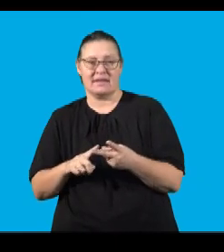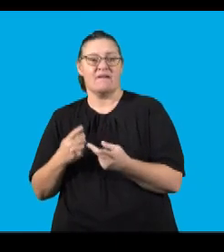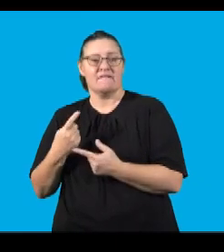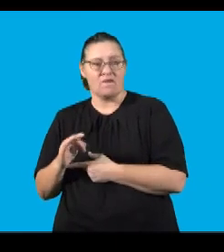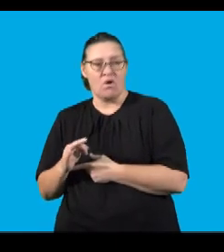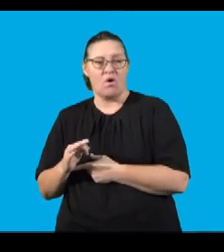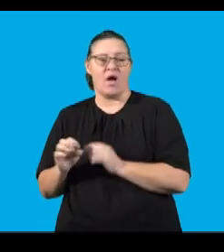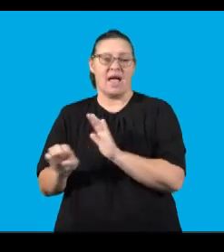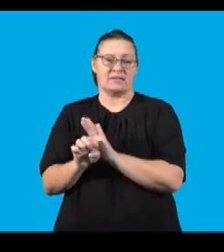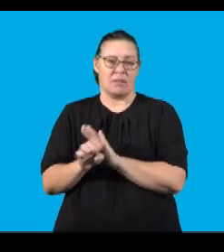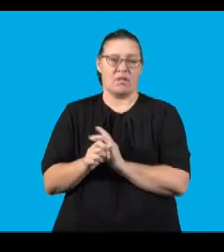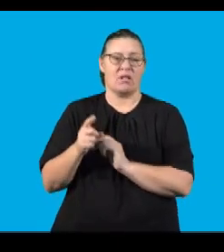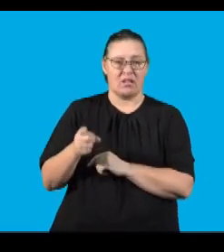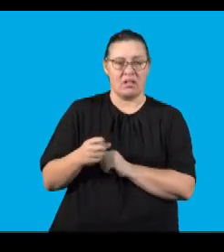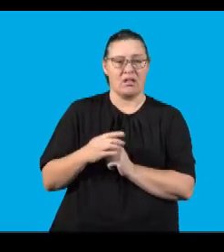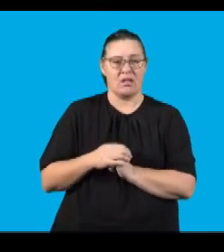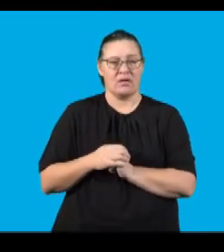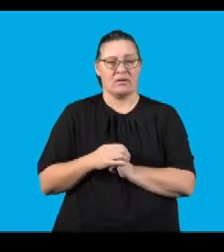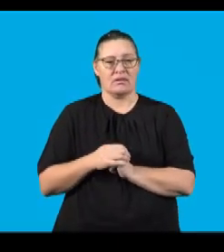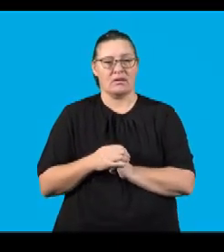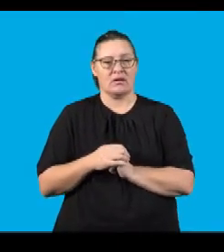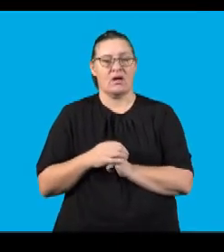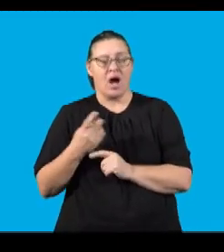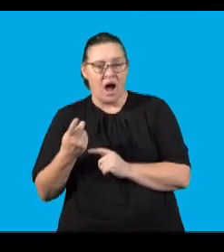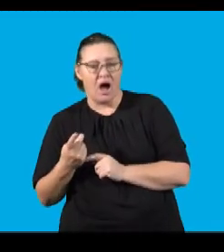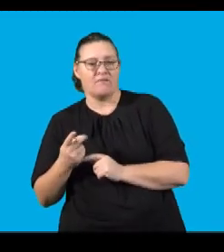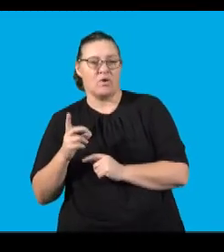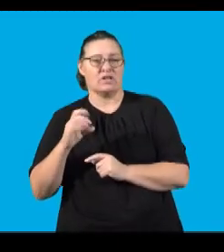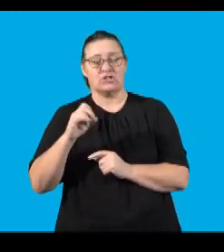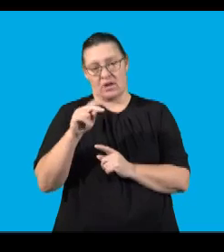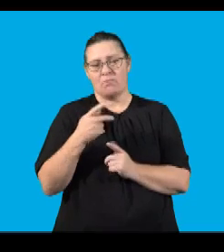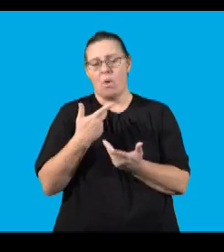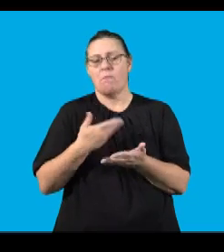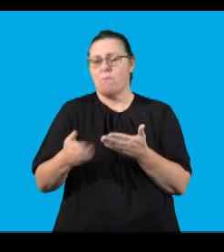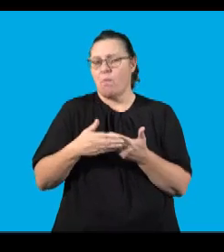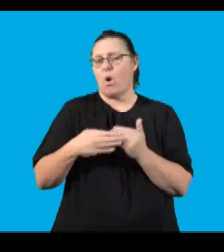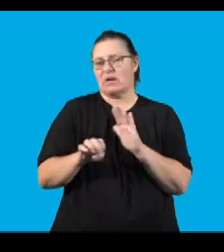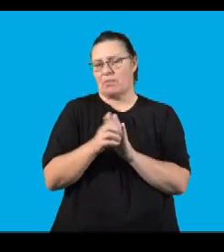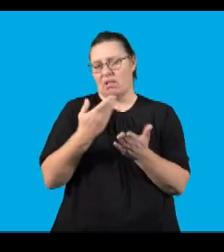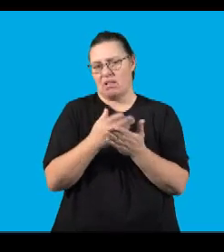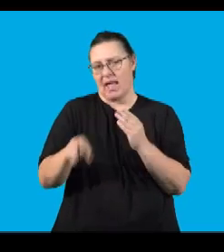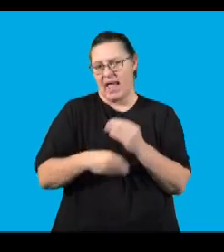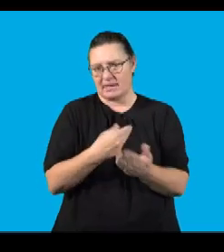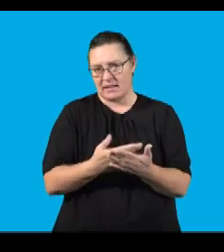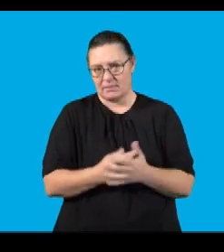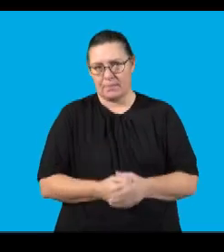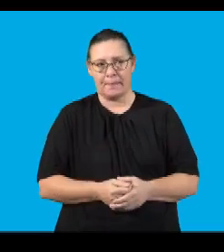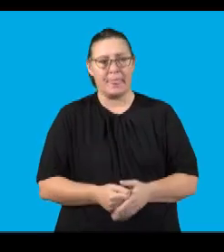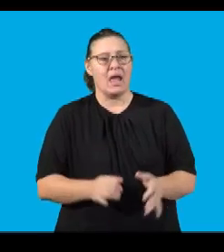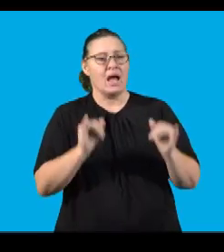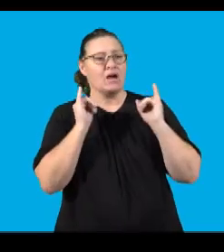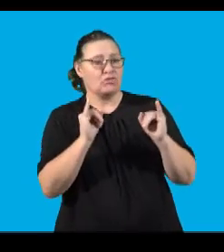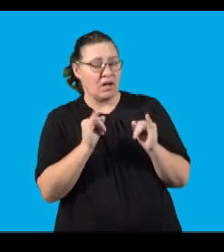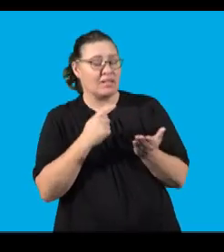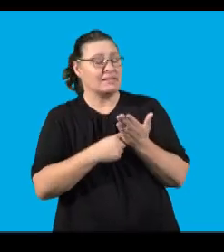here for 1 example of diction. Of course, you can include more examples. Critically discuss the